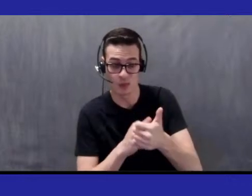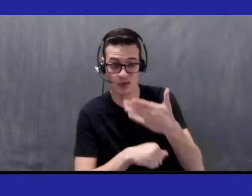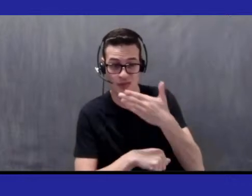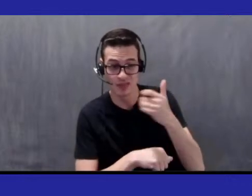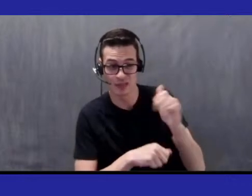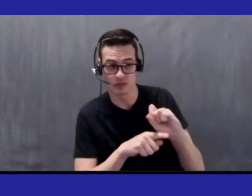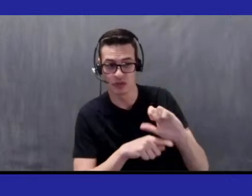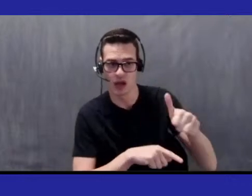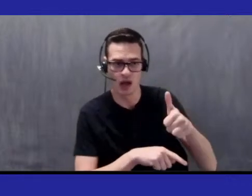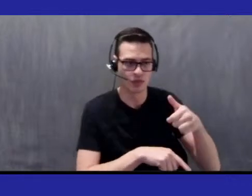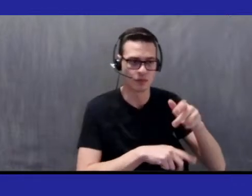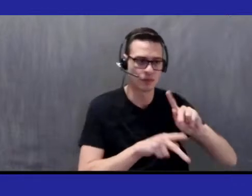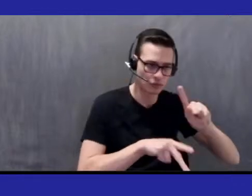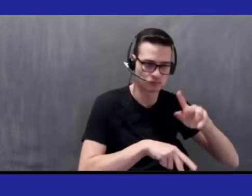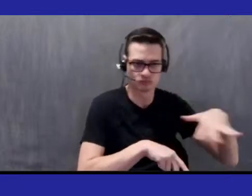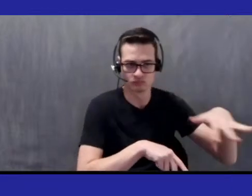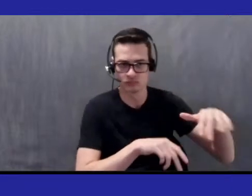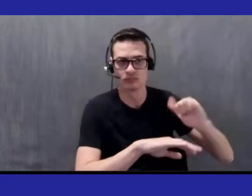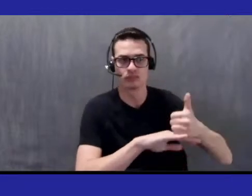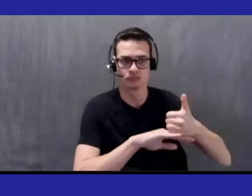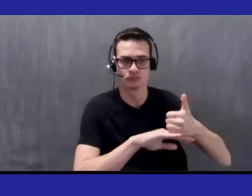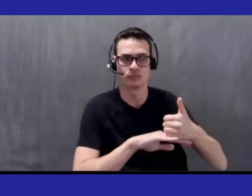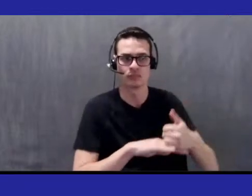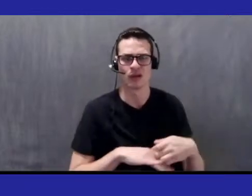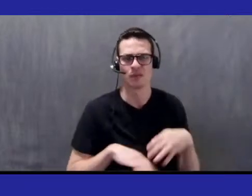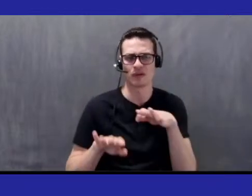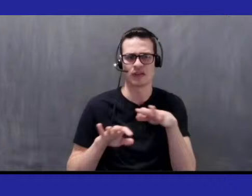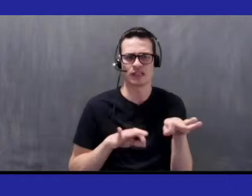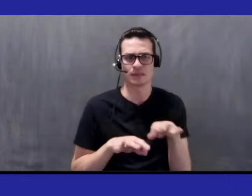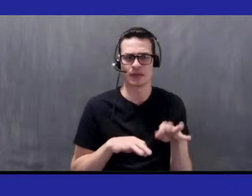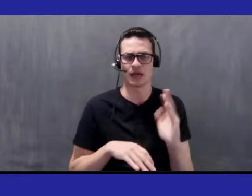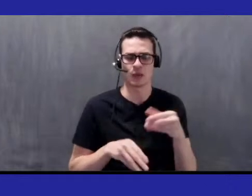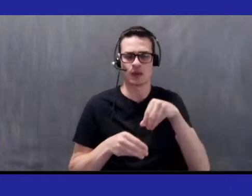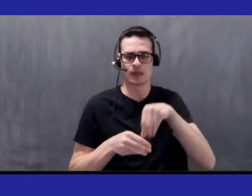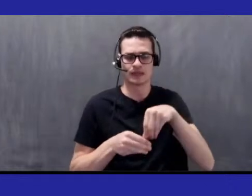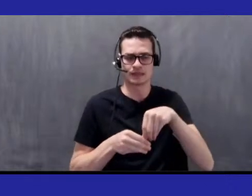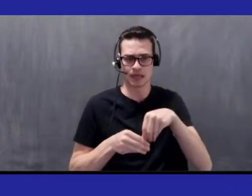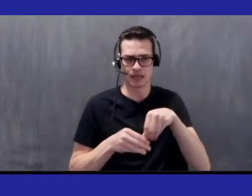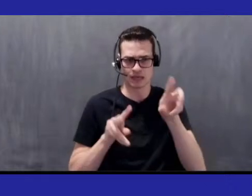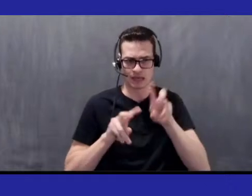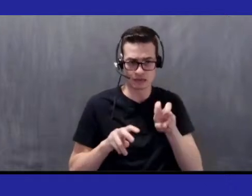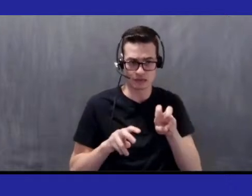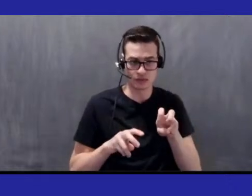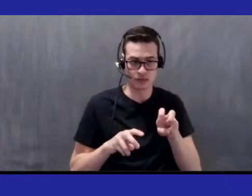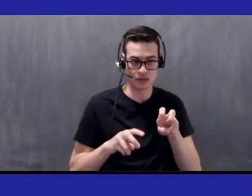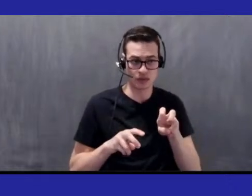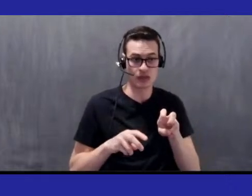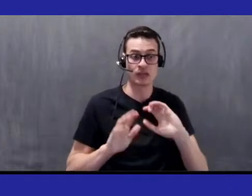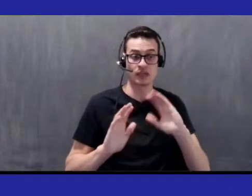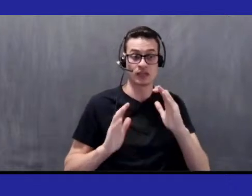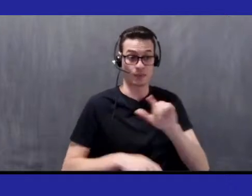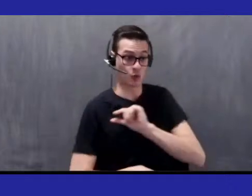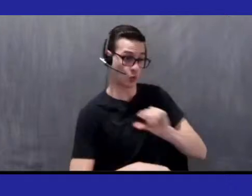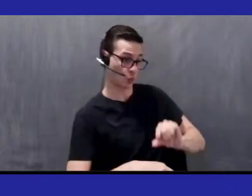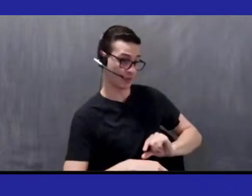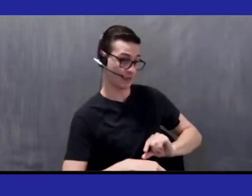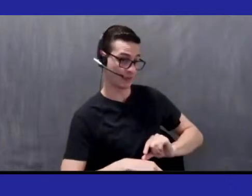internal analysis that we've done to situate the Queen's example within the larger system.